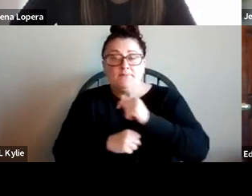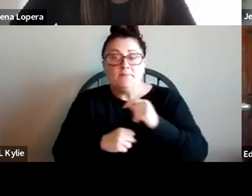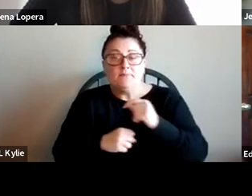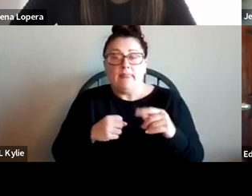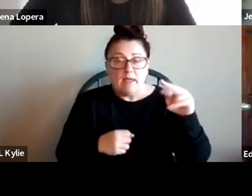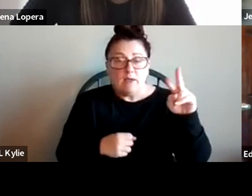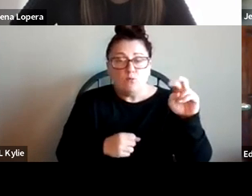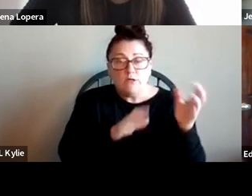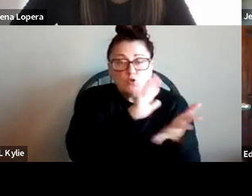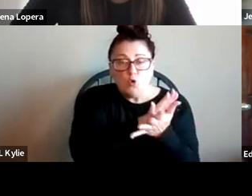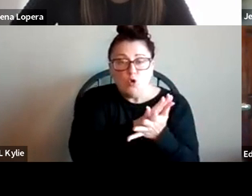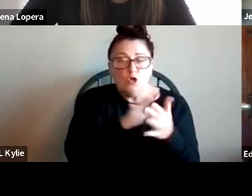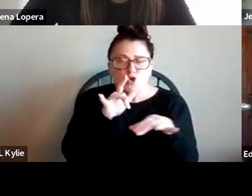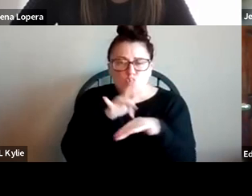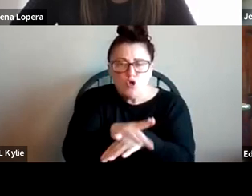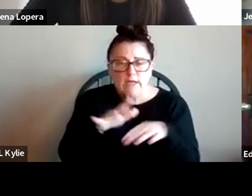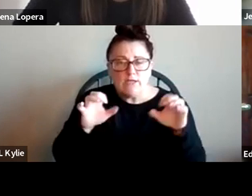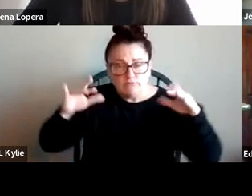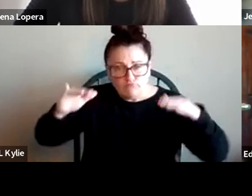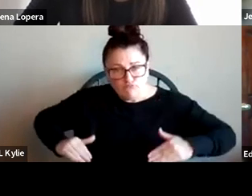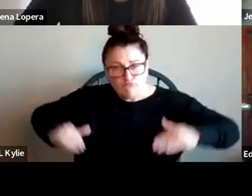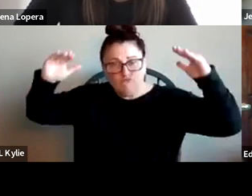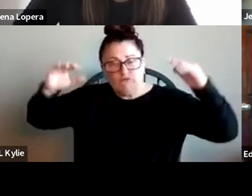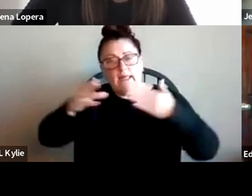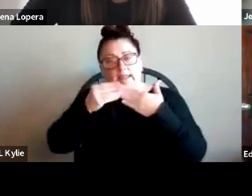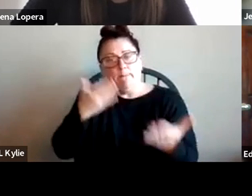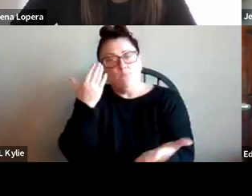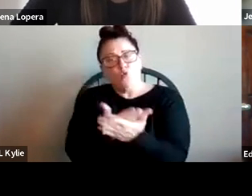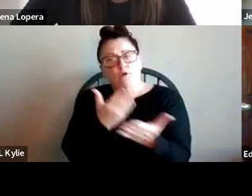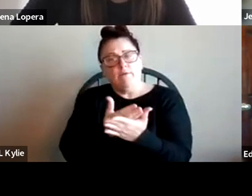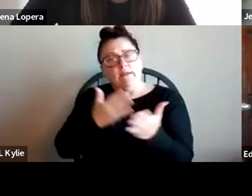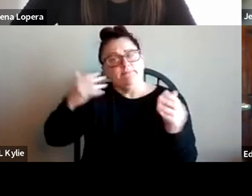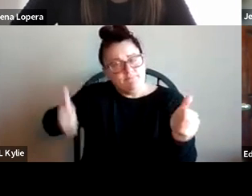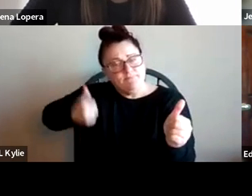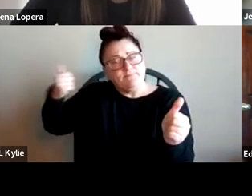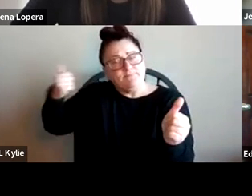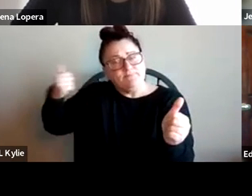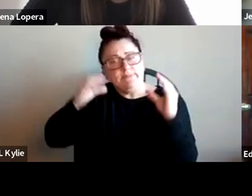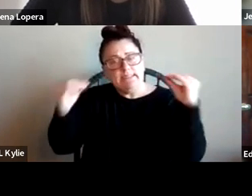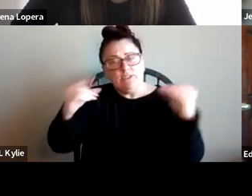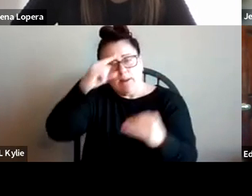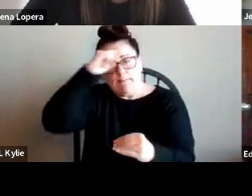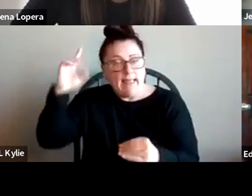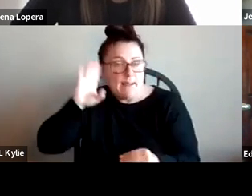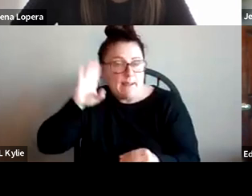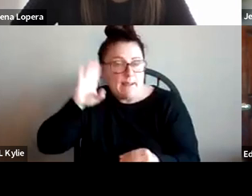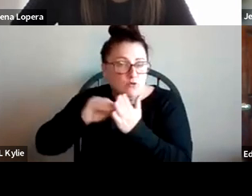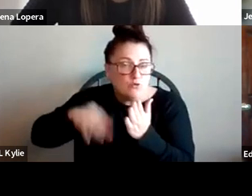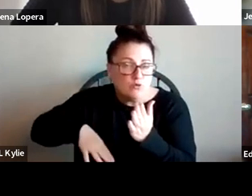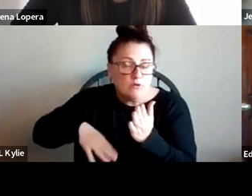early education. We need a leader who has a proven track record of teaching Black and brown students, English